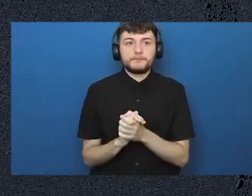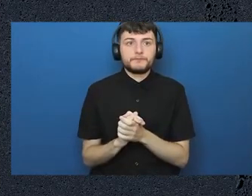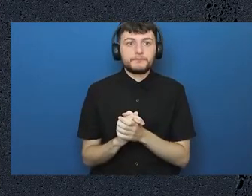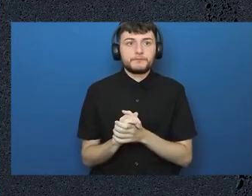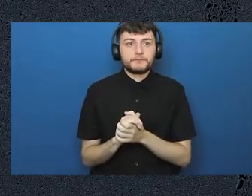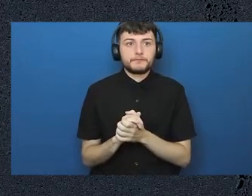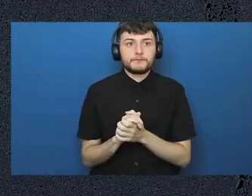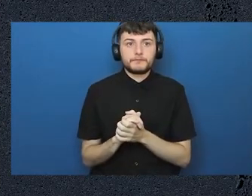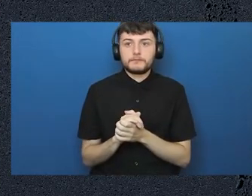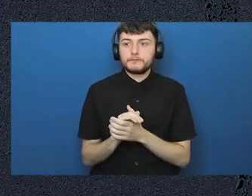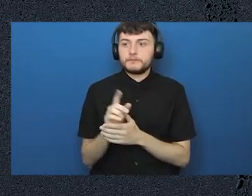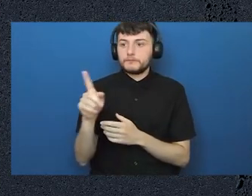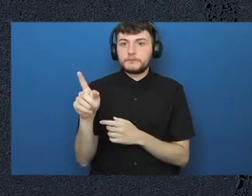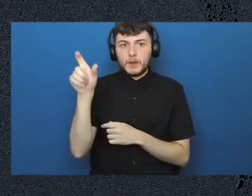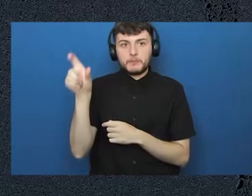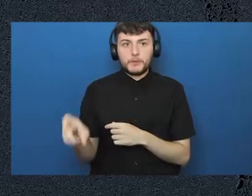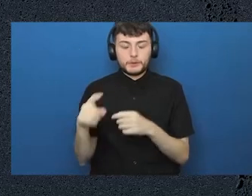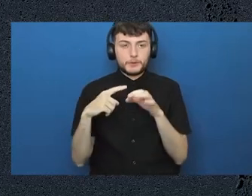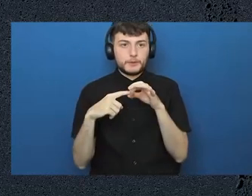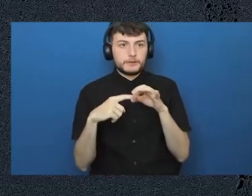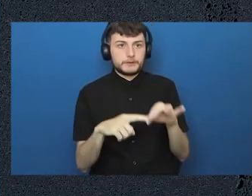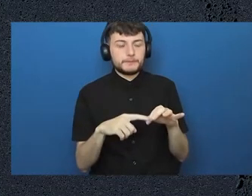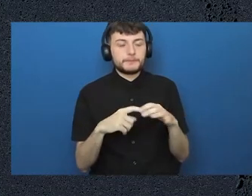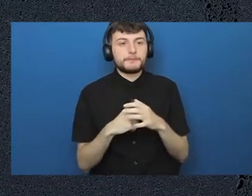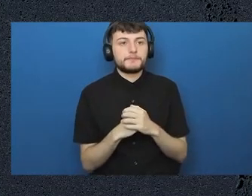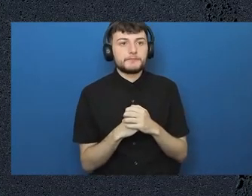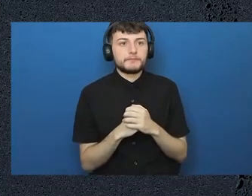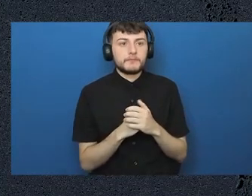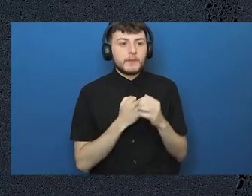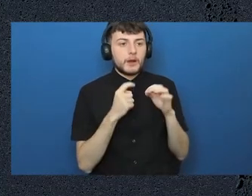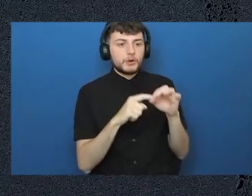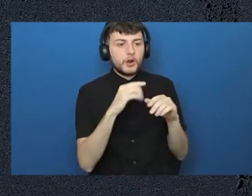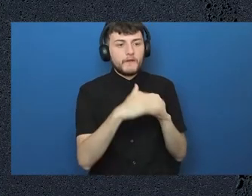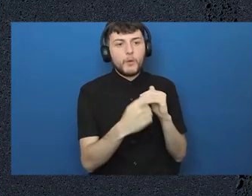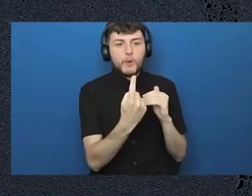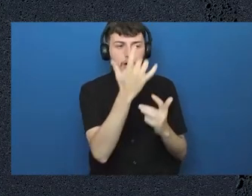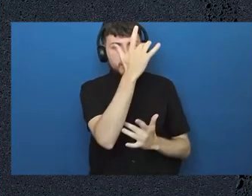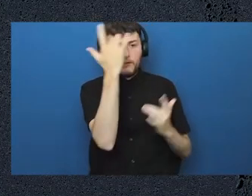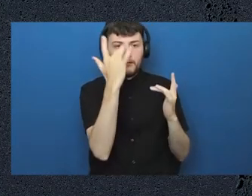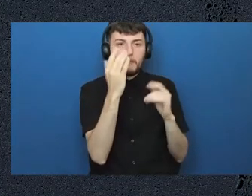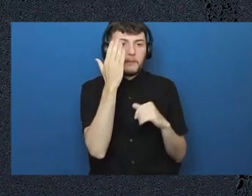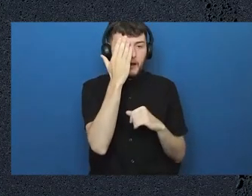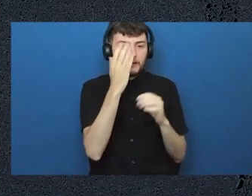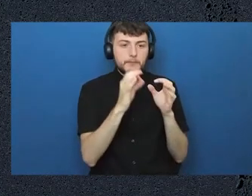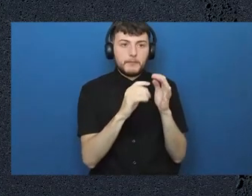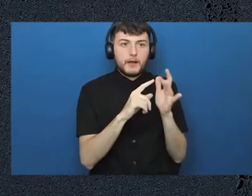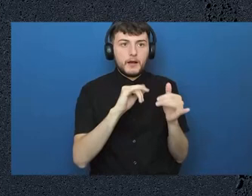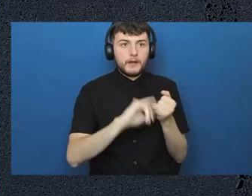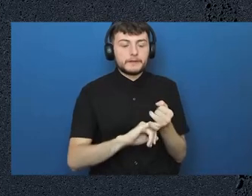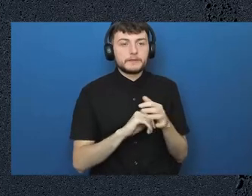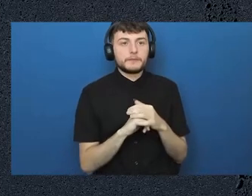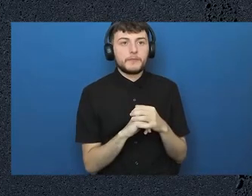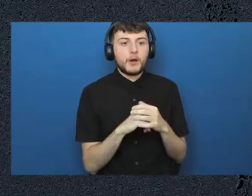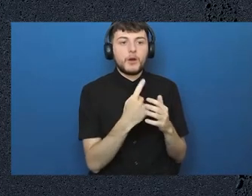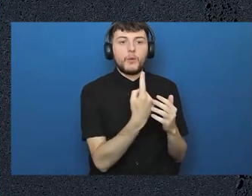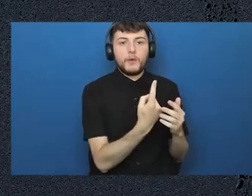My question is about what is almost a conscious bias, and that's what's called the last acceptable form of discrimination, which